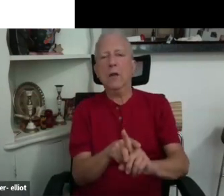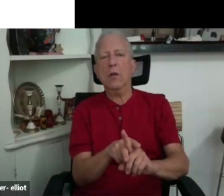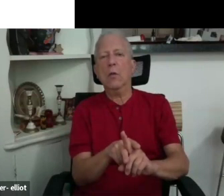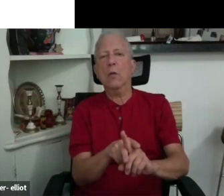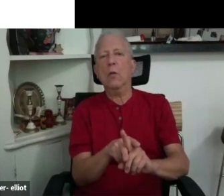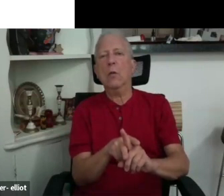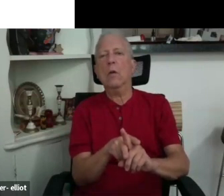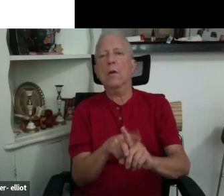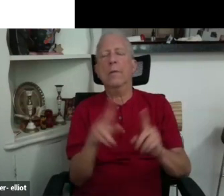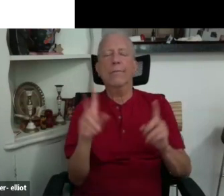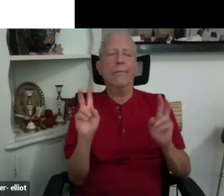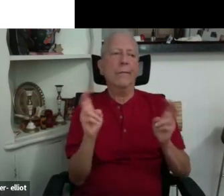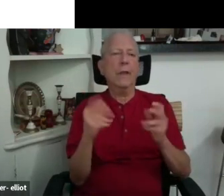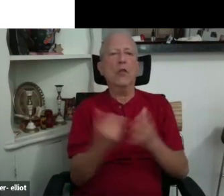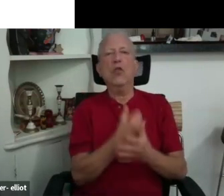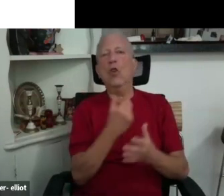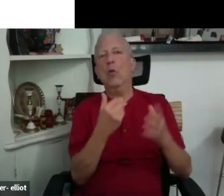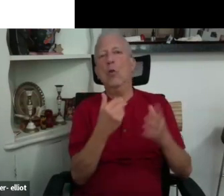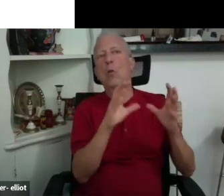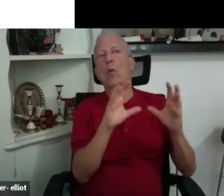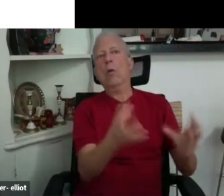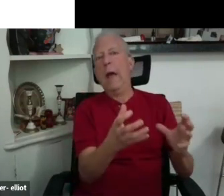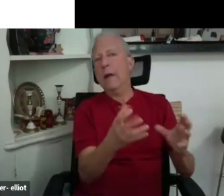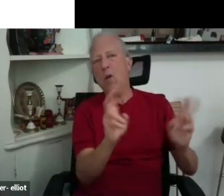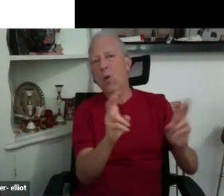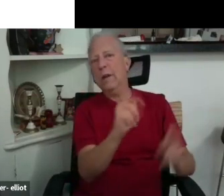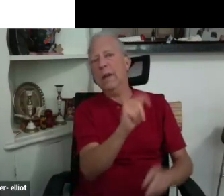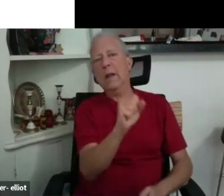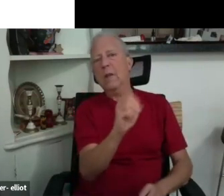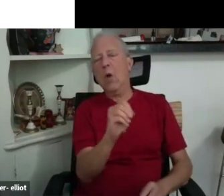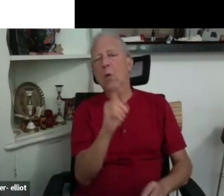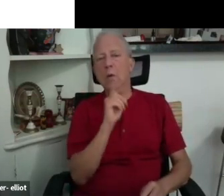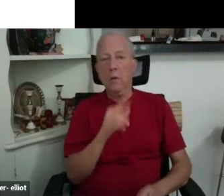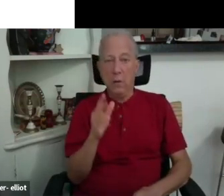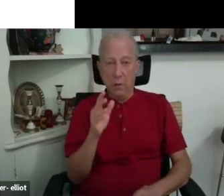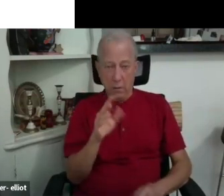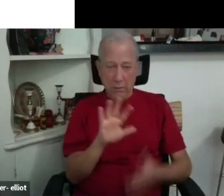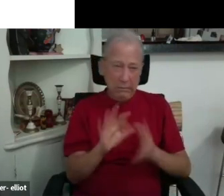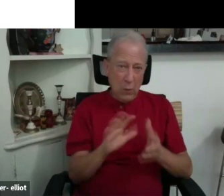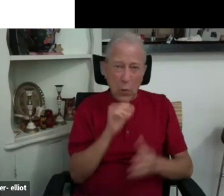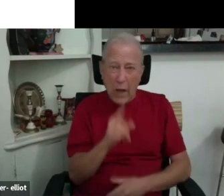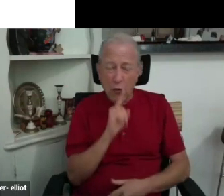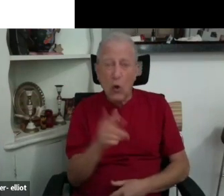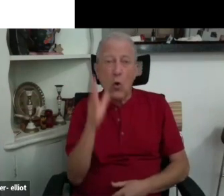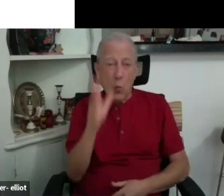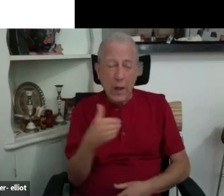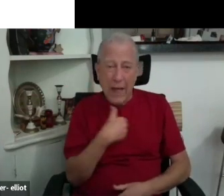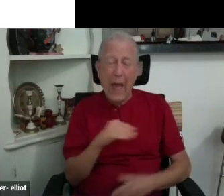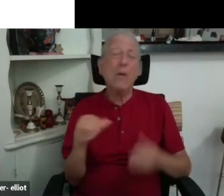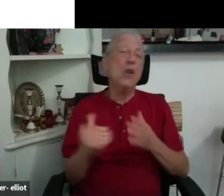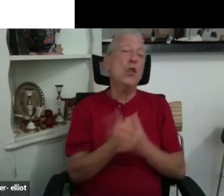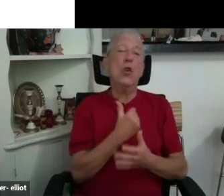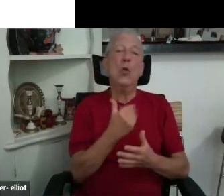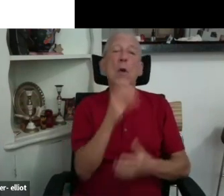what is the new category of terrorist supporting organizations. There's uncertainty about whether there will be a new executive order